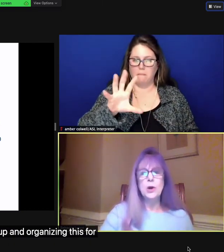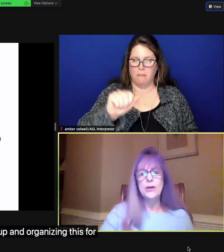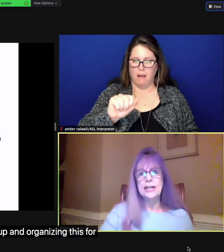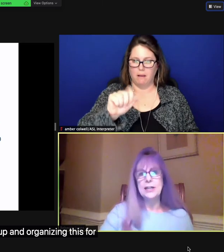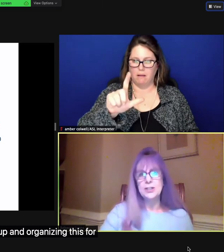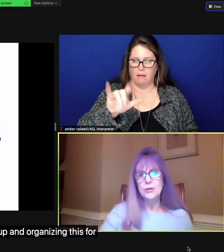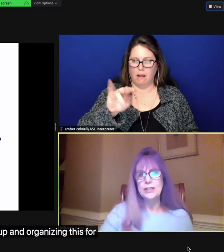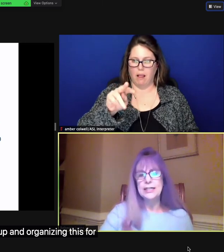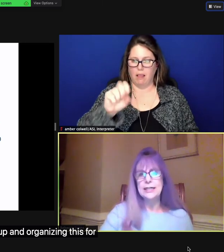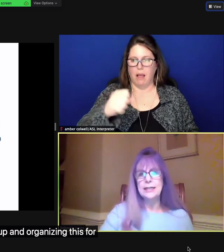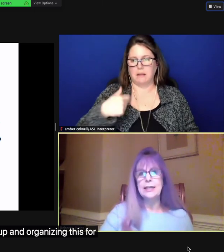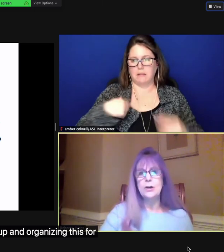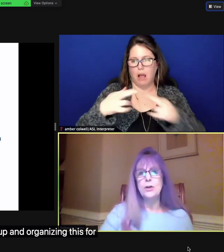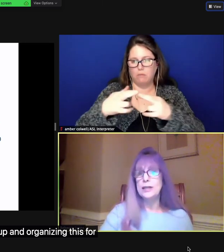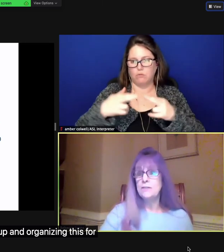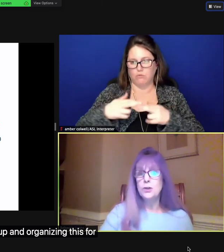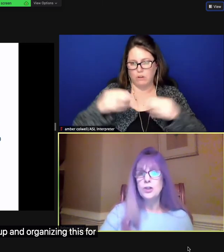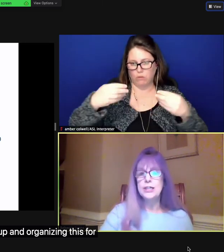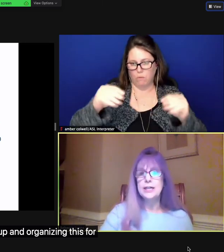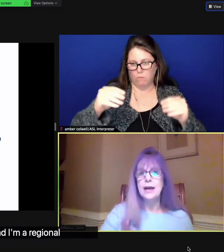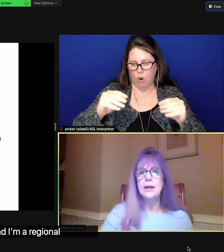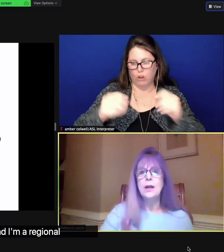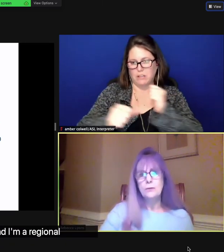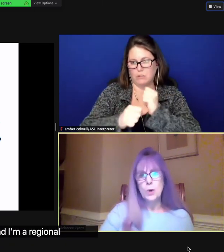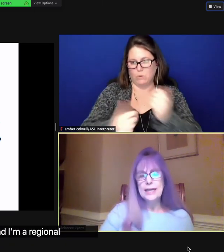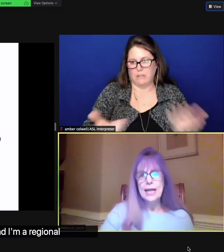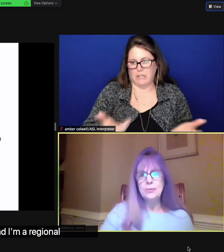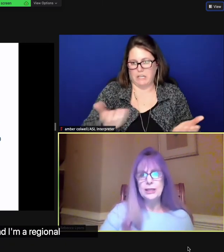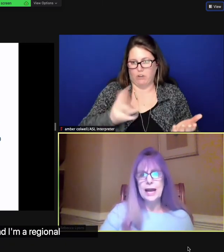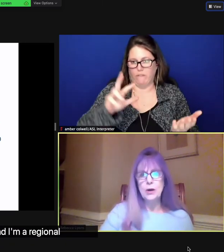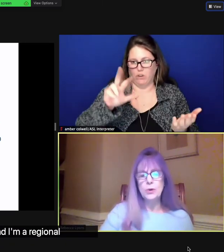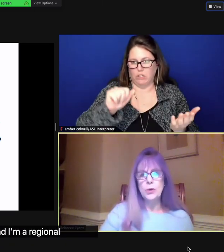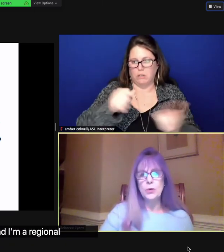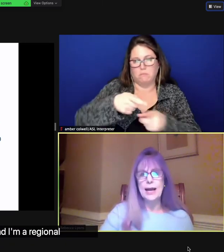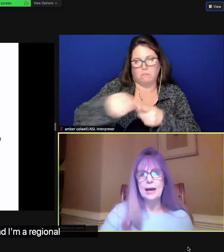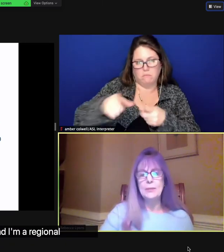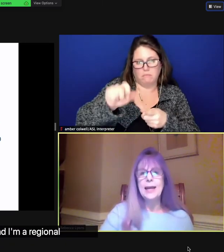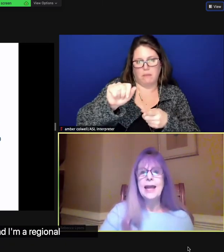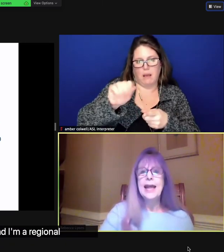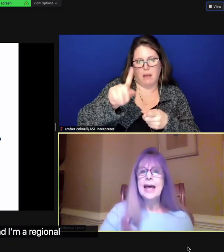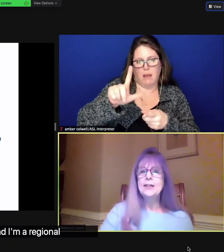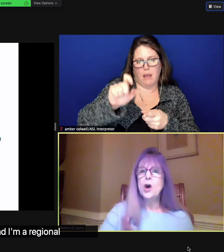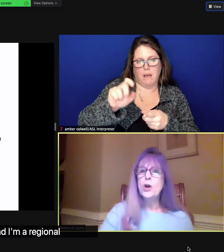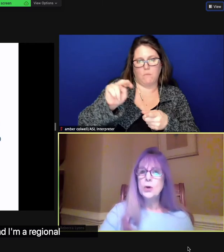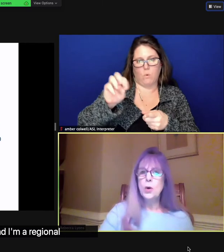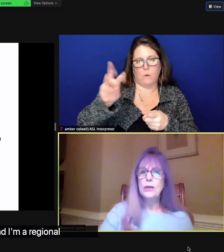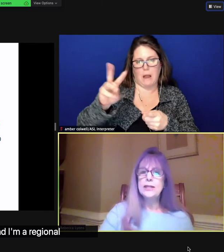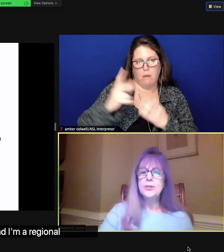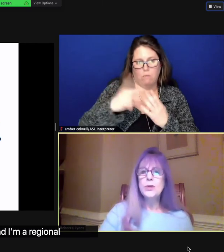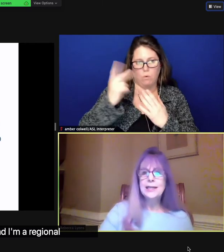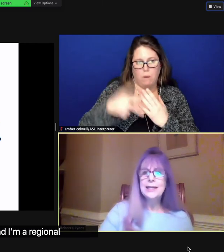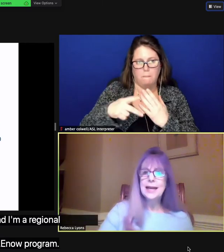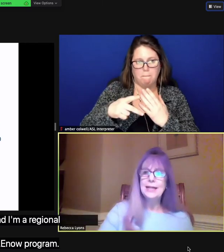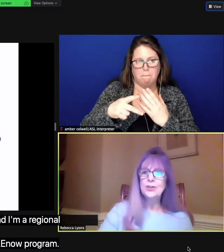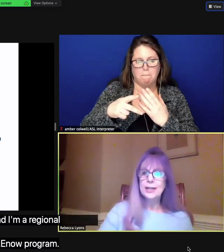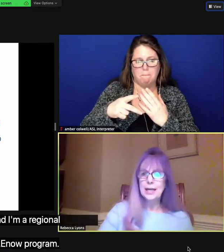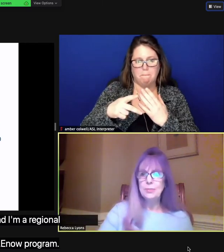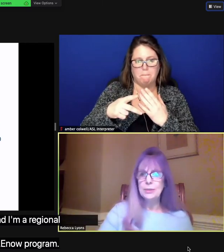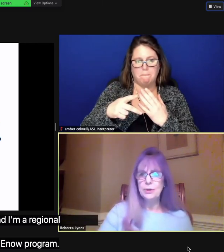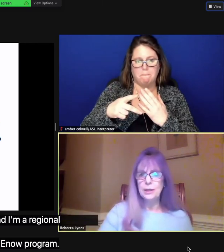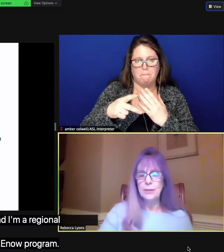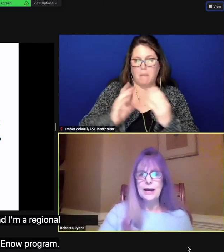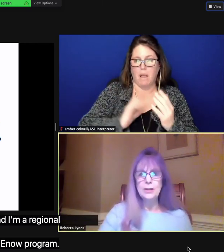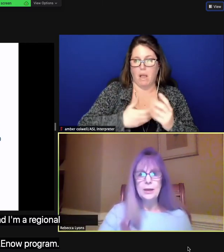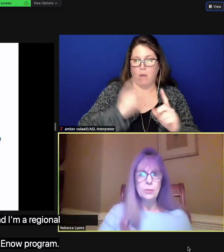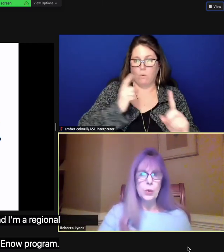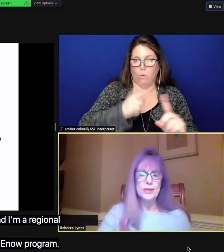regional marketing associate here in Virginia for the ABLEnow program. And our goal is really to educate